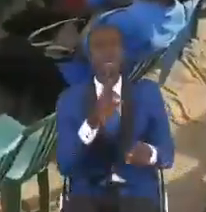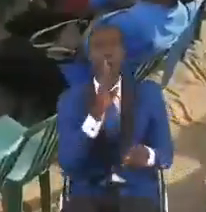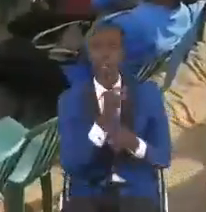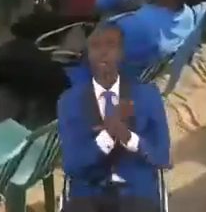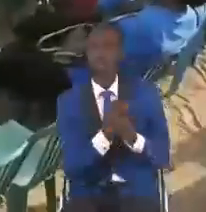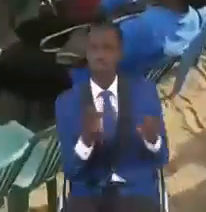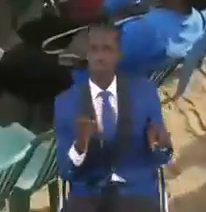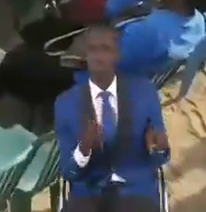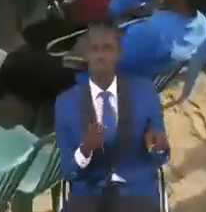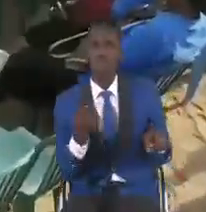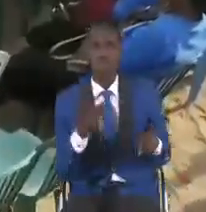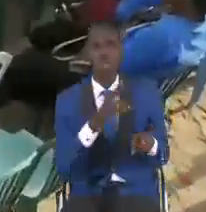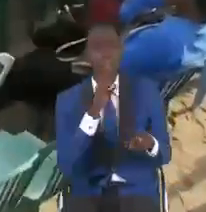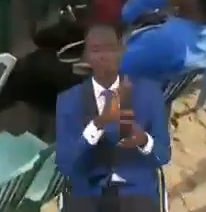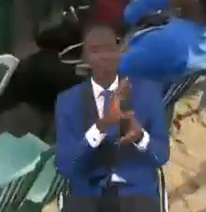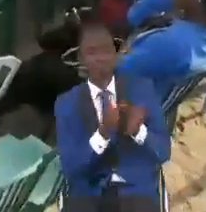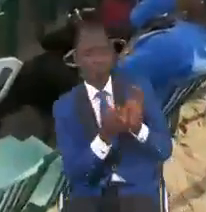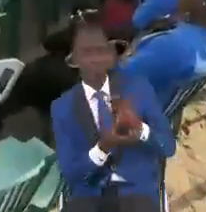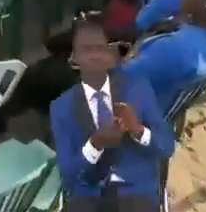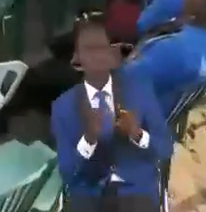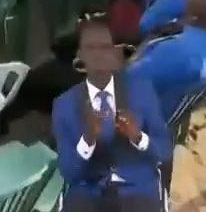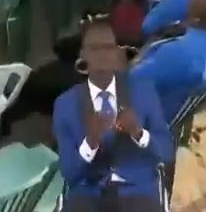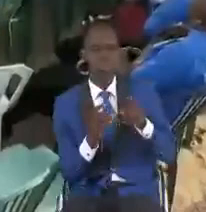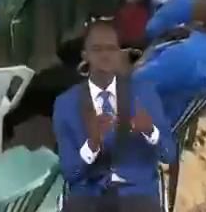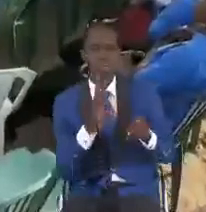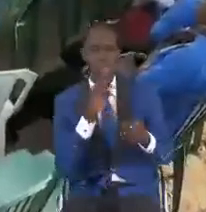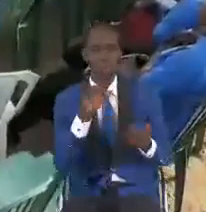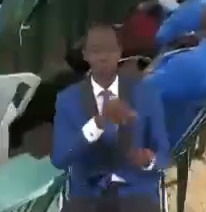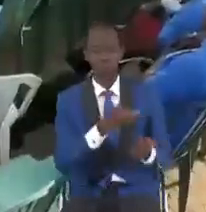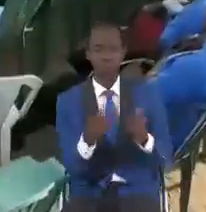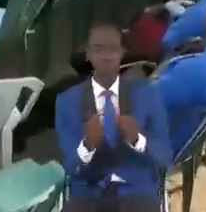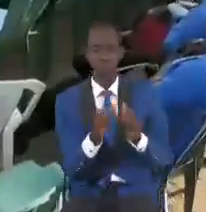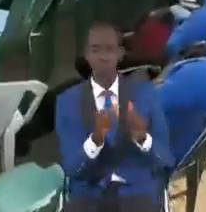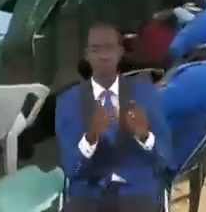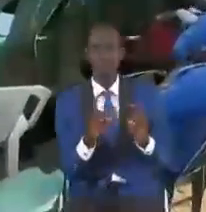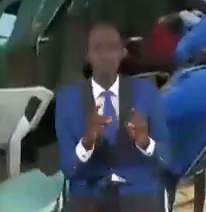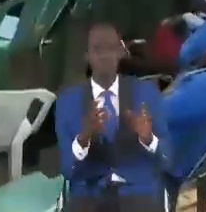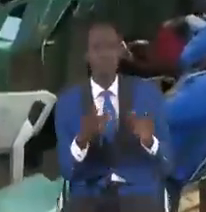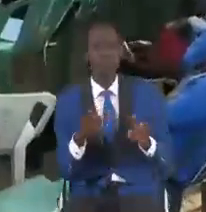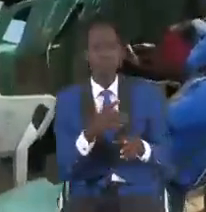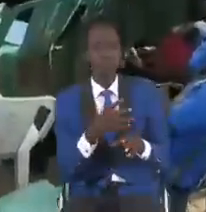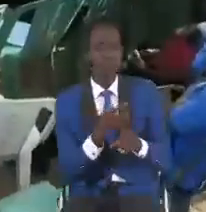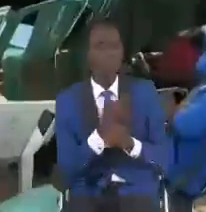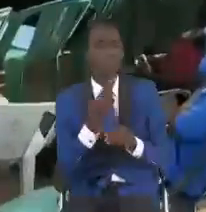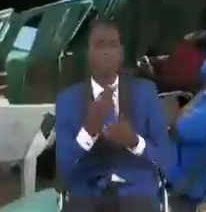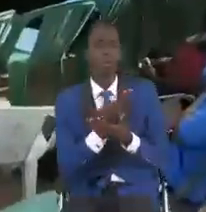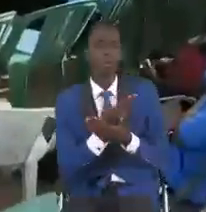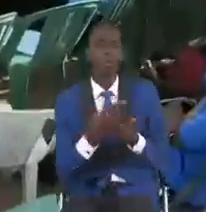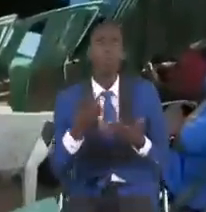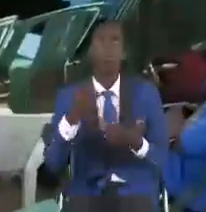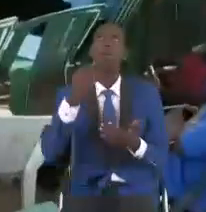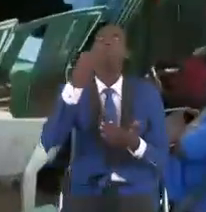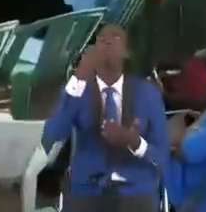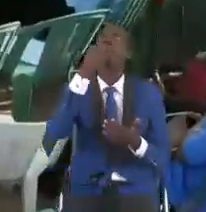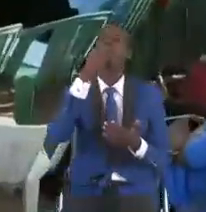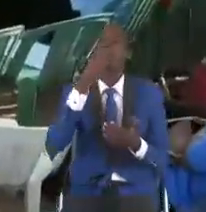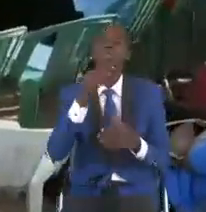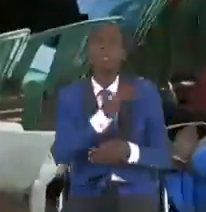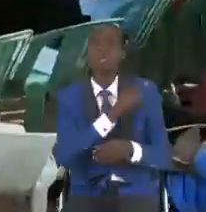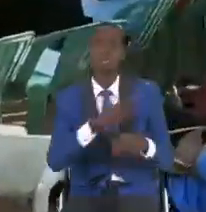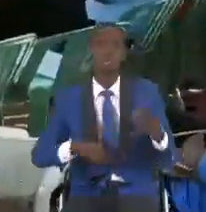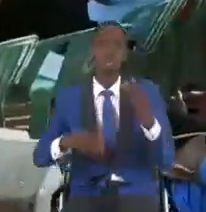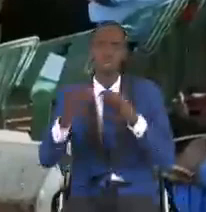they're converted, they're baptized, they take the Holy Communion, they have